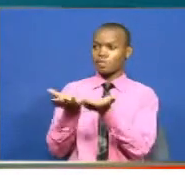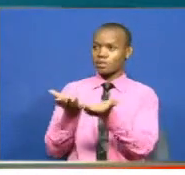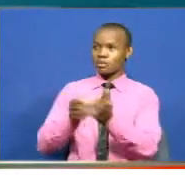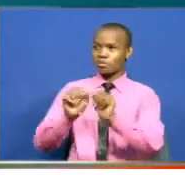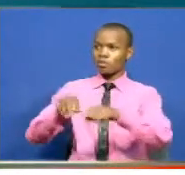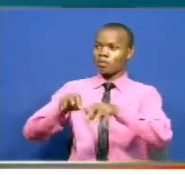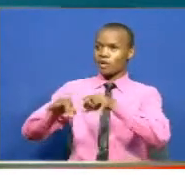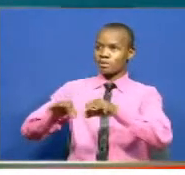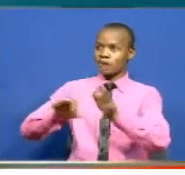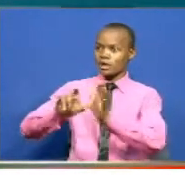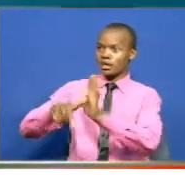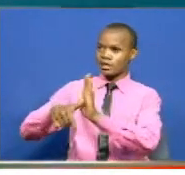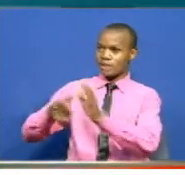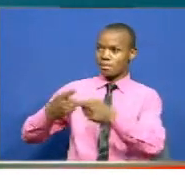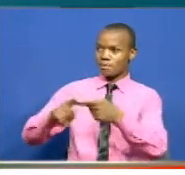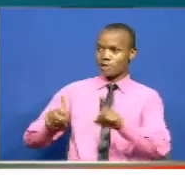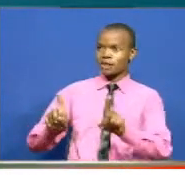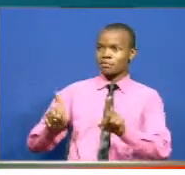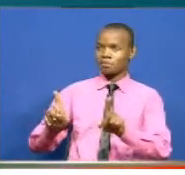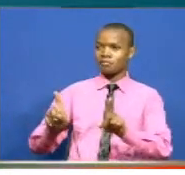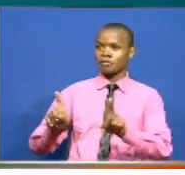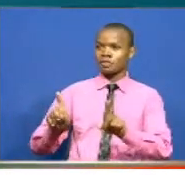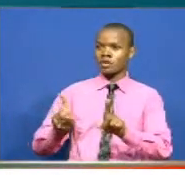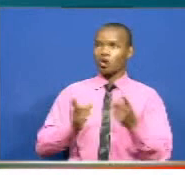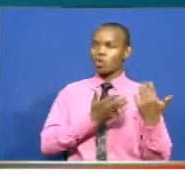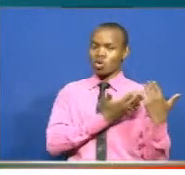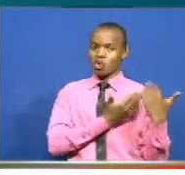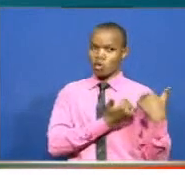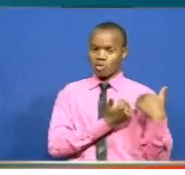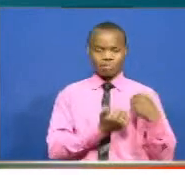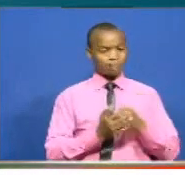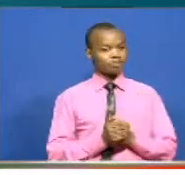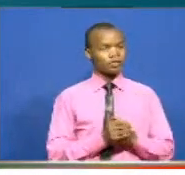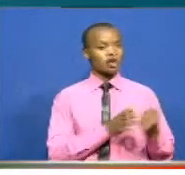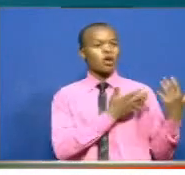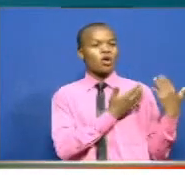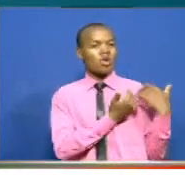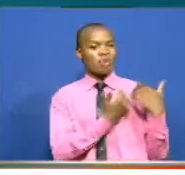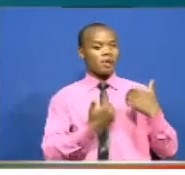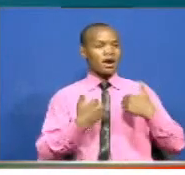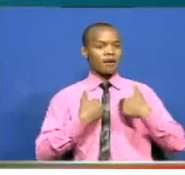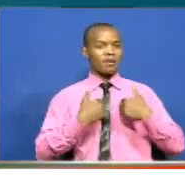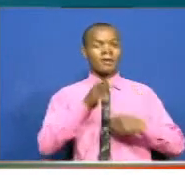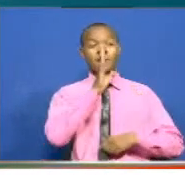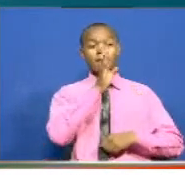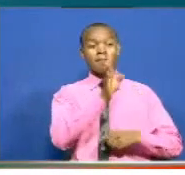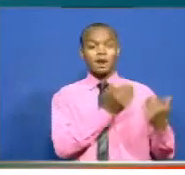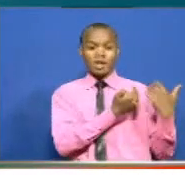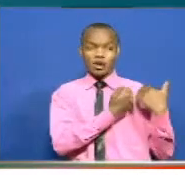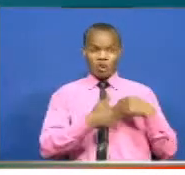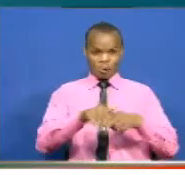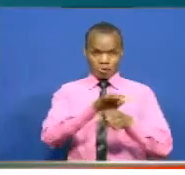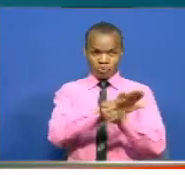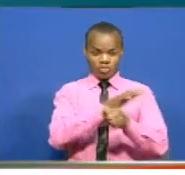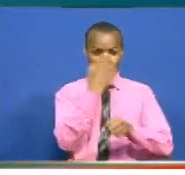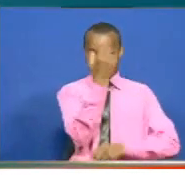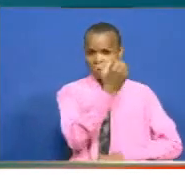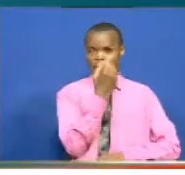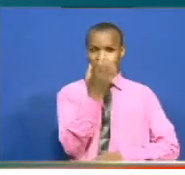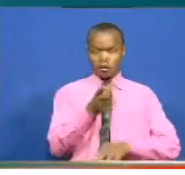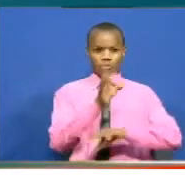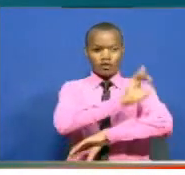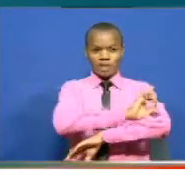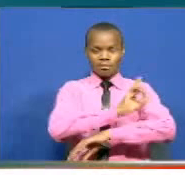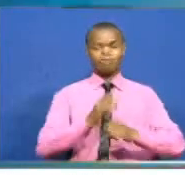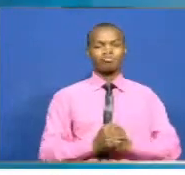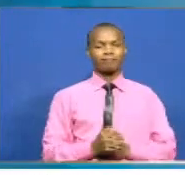eventually. I would say hope. All right, there is hope. And I began by telling you, be hopeful. Yes. It's a beautiful day. Of